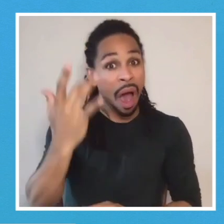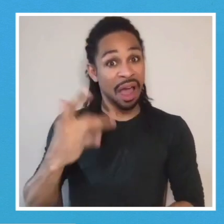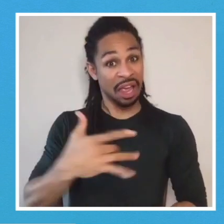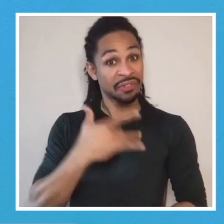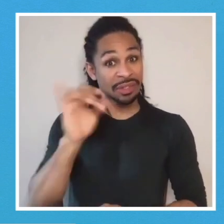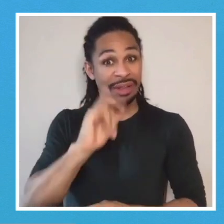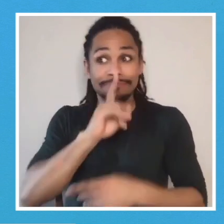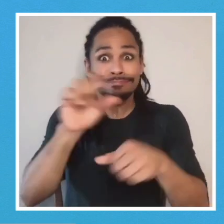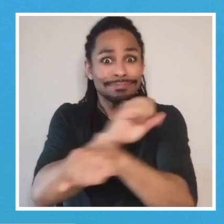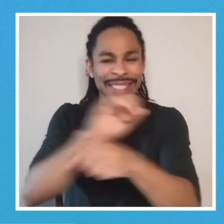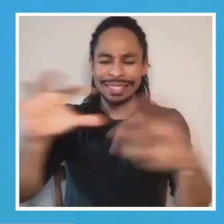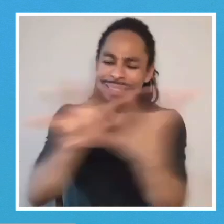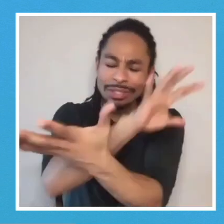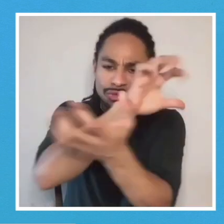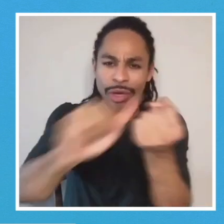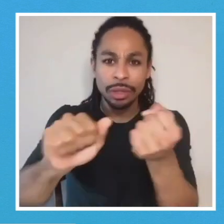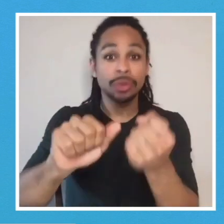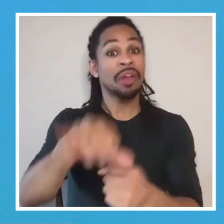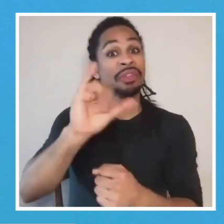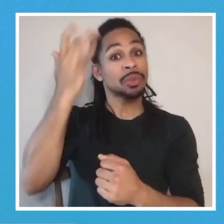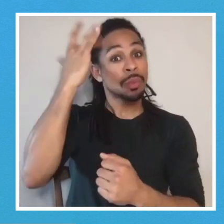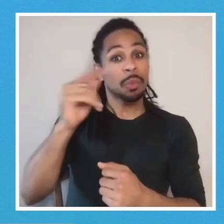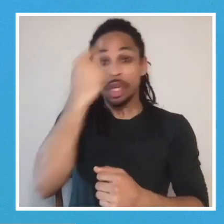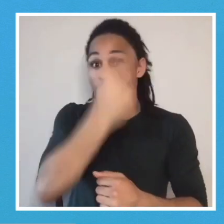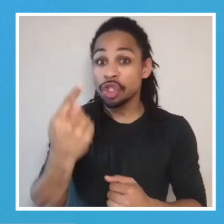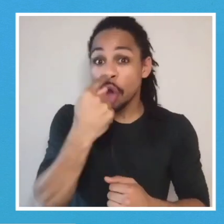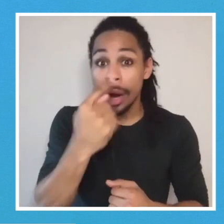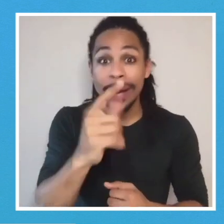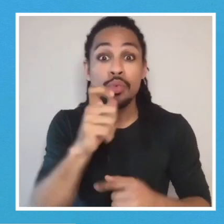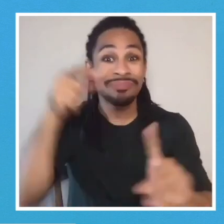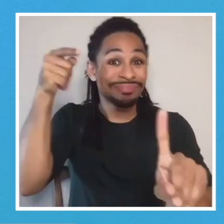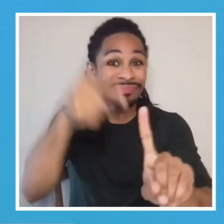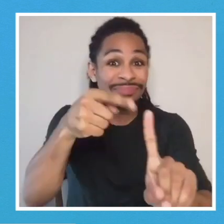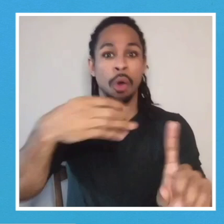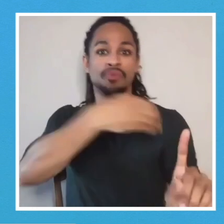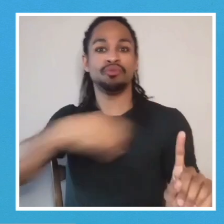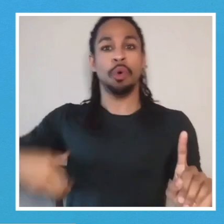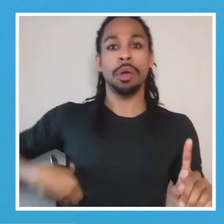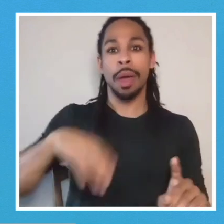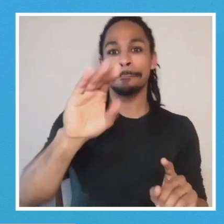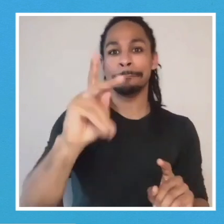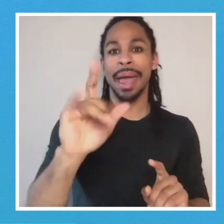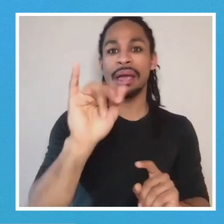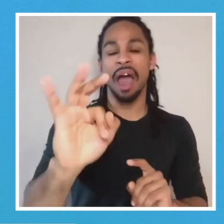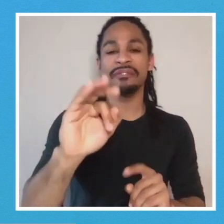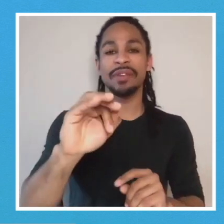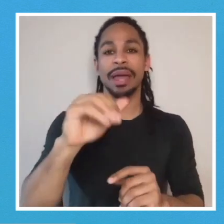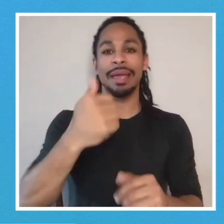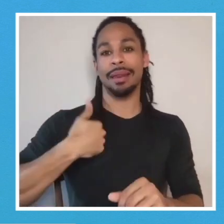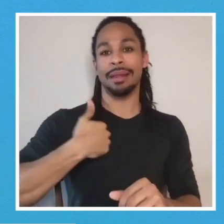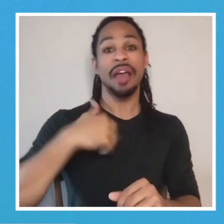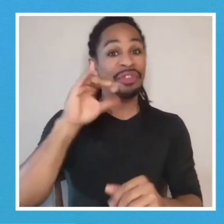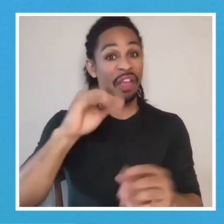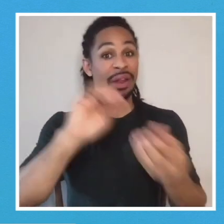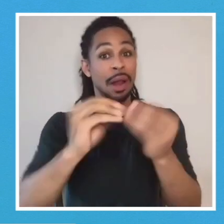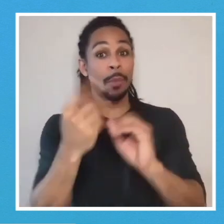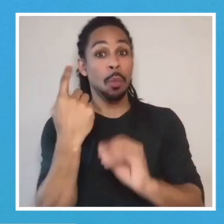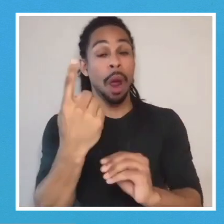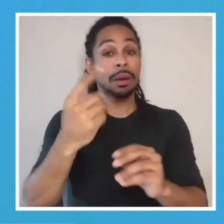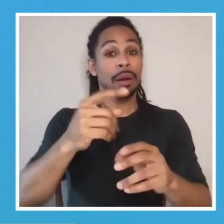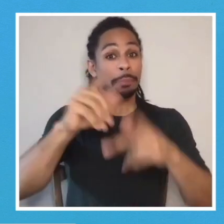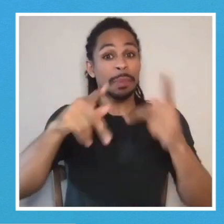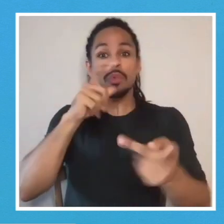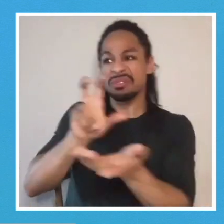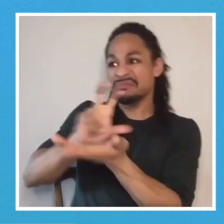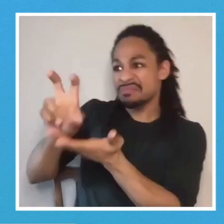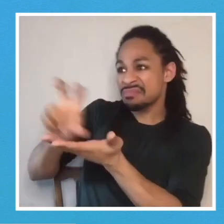why we are targeting the Royal Bank of Canada is because they are the #1 financier of tar sands in the world. It's why tar sands